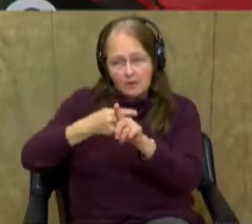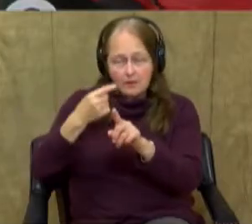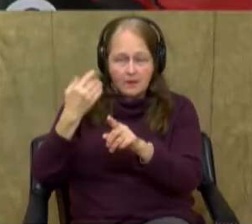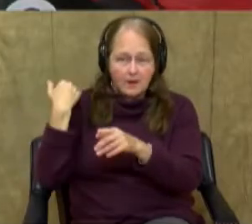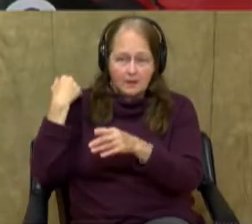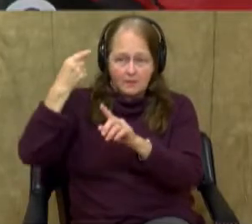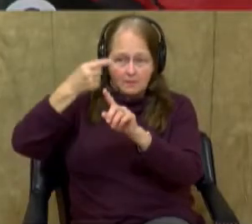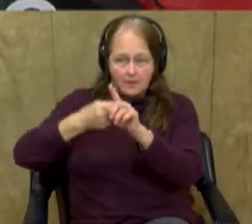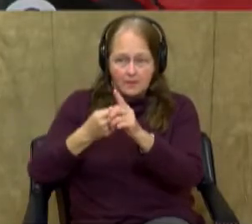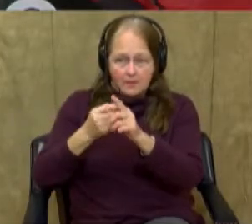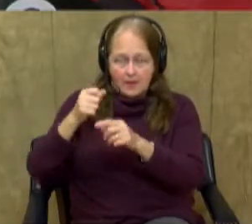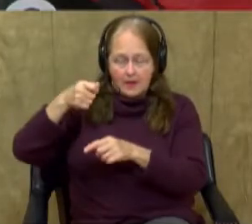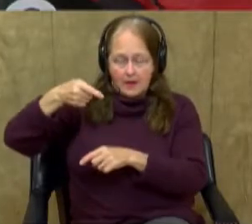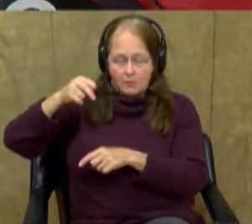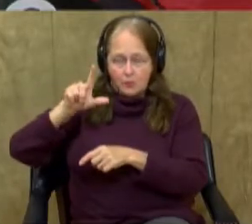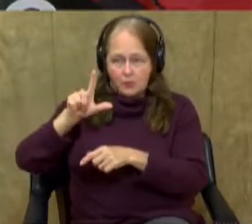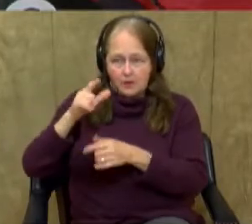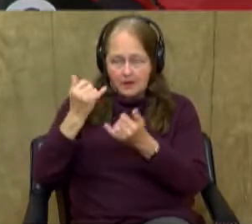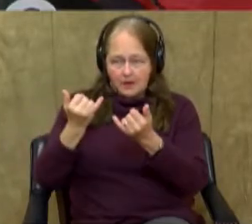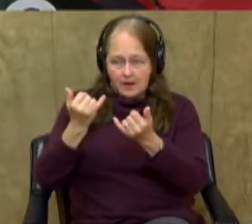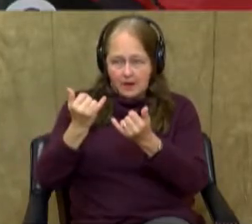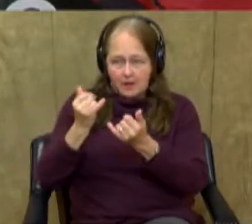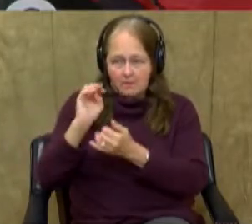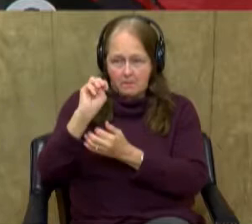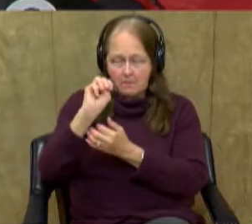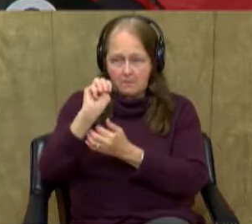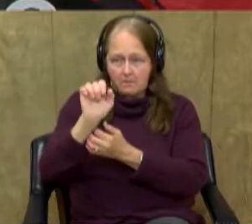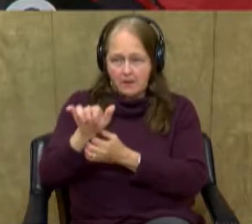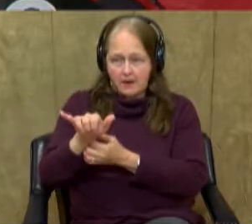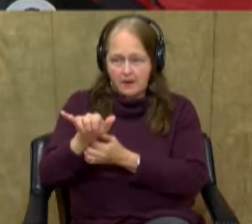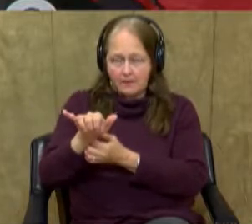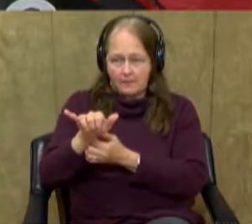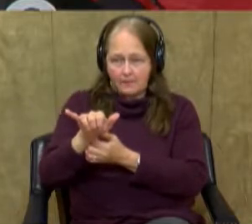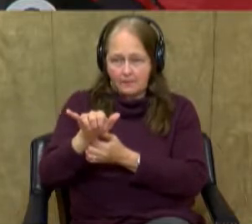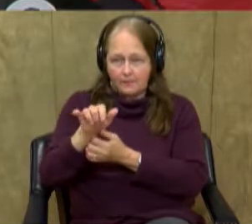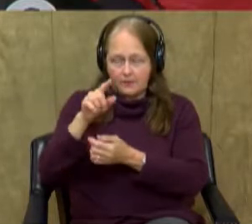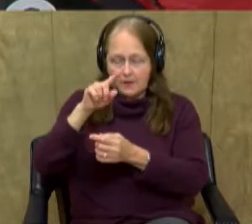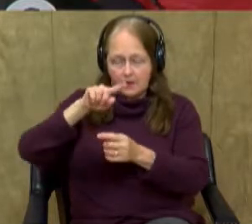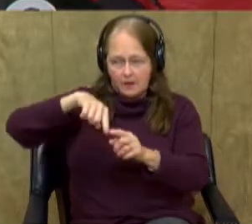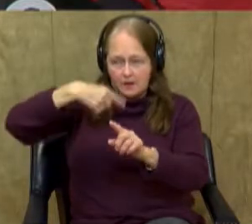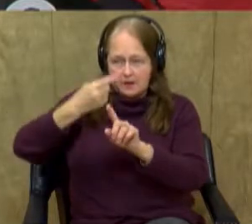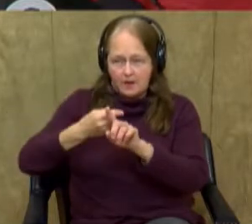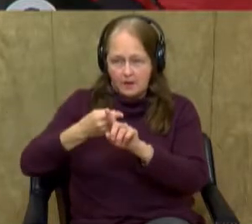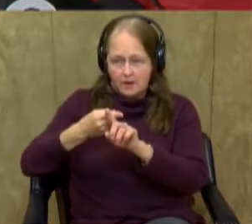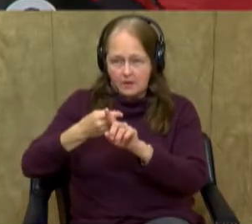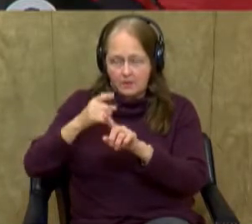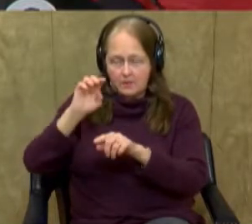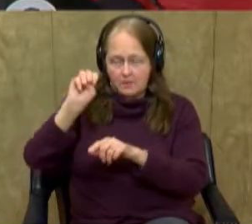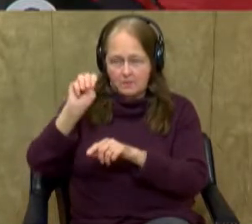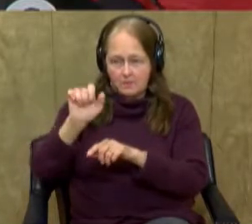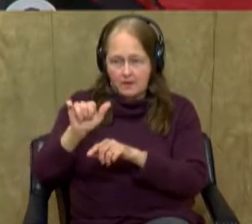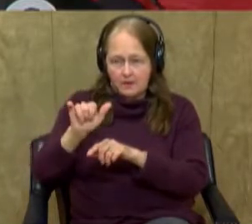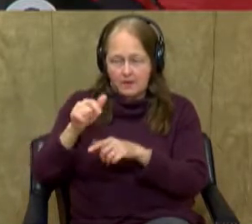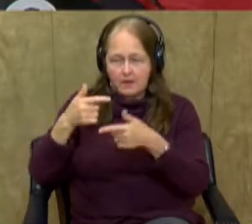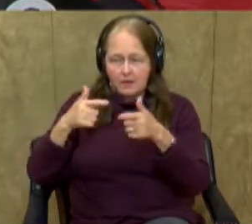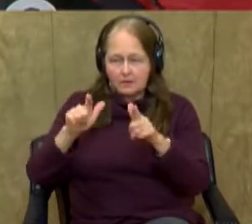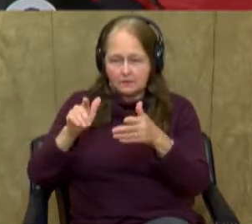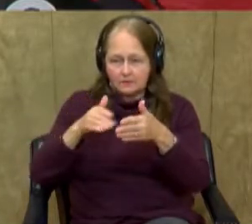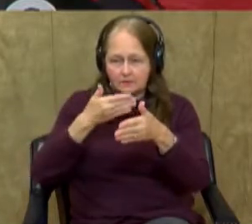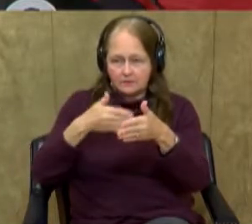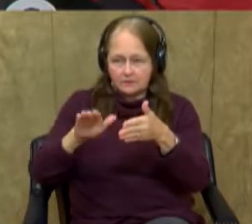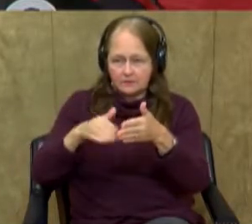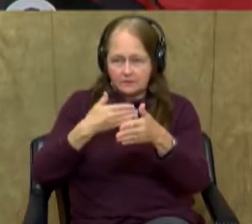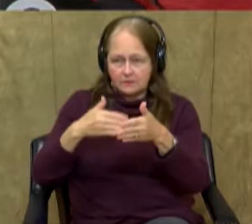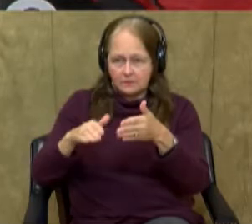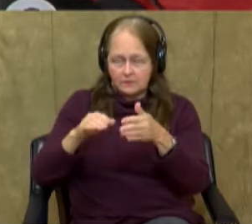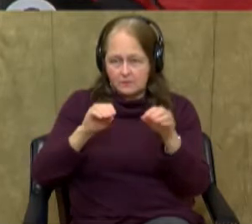month was April. This month is May. I wonder what month is going to be after May. So let's sing a song, and we're going to do a